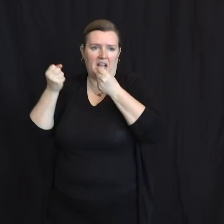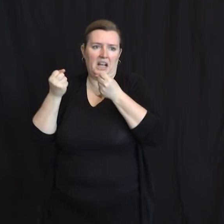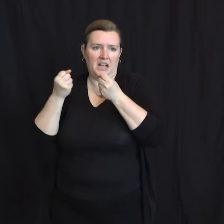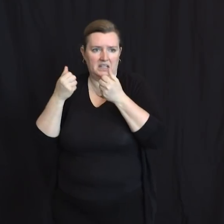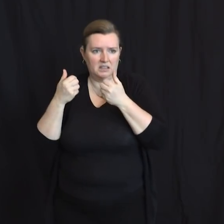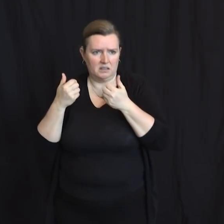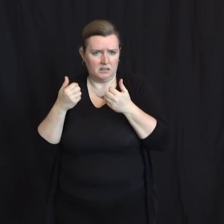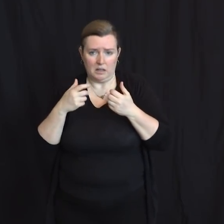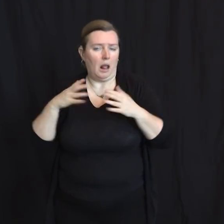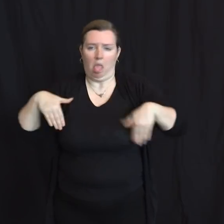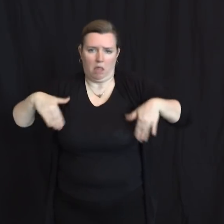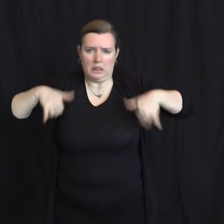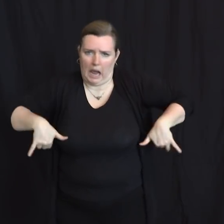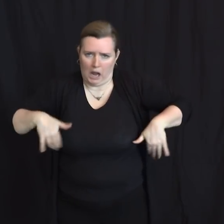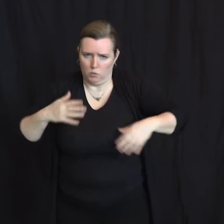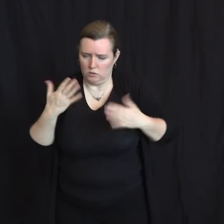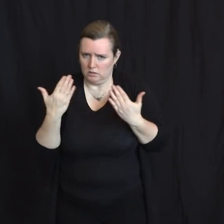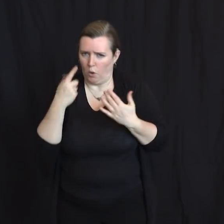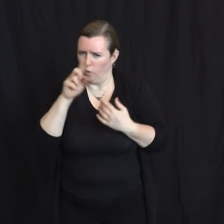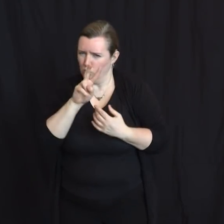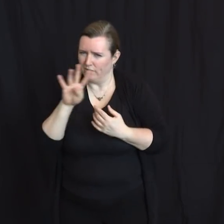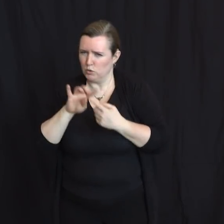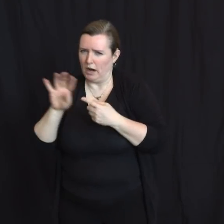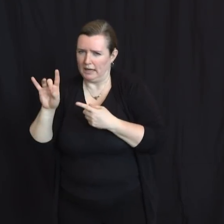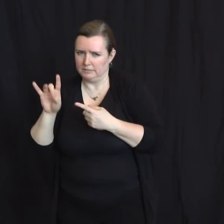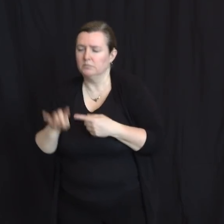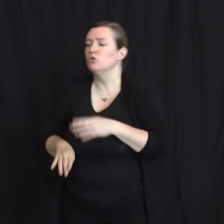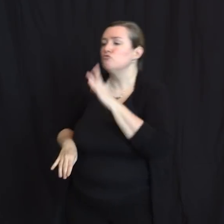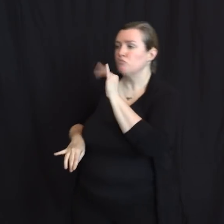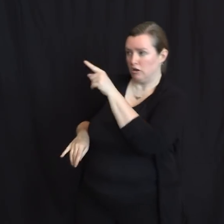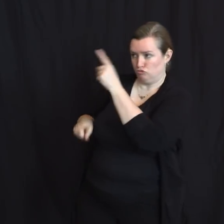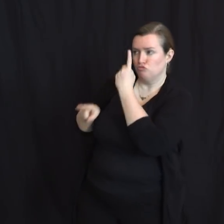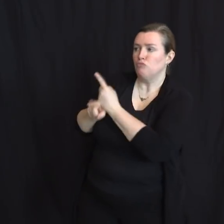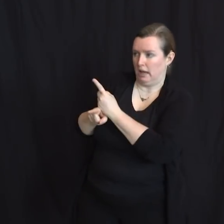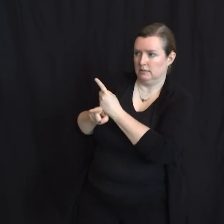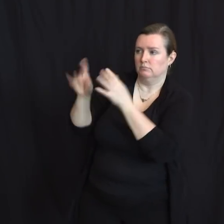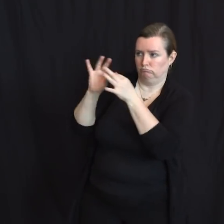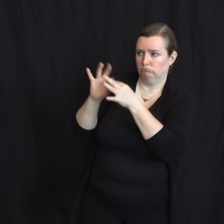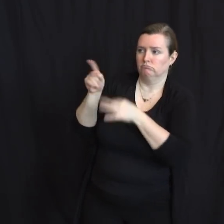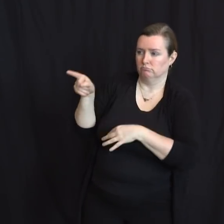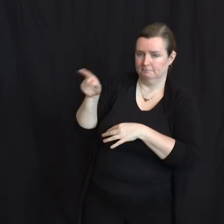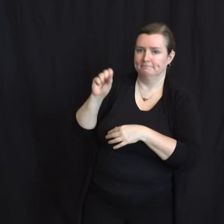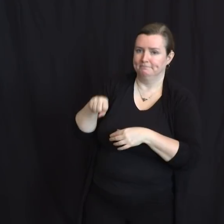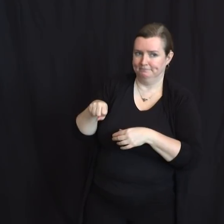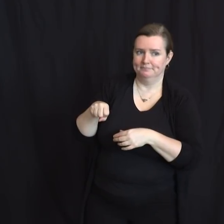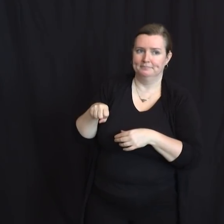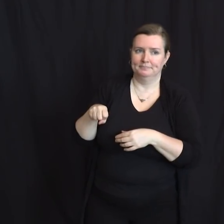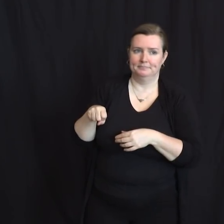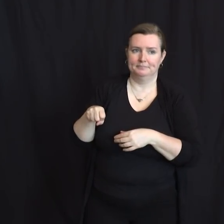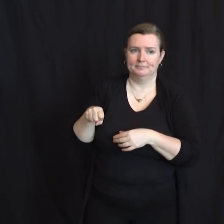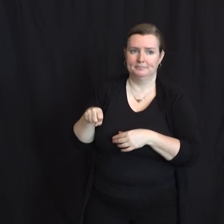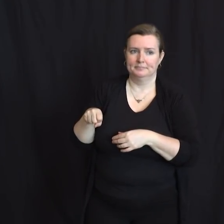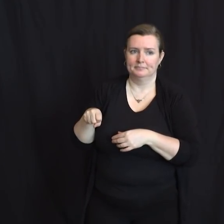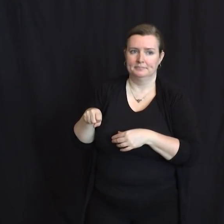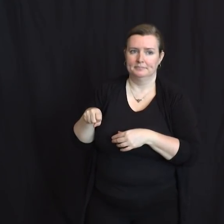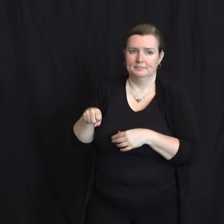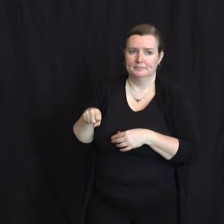right. You got, guys, either of you? Cameras? No? Right back. You good? I'm with that.